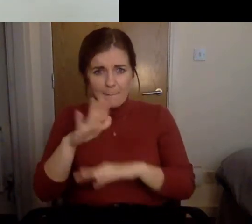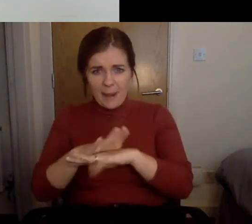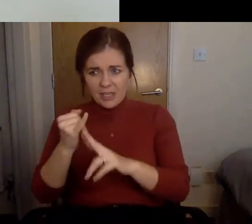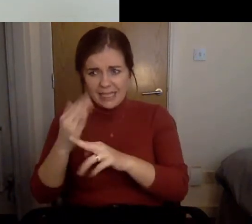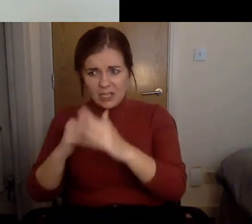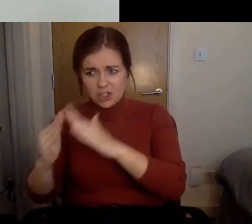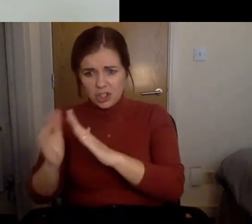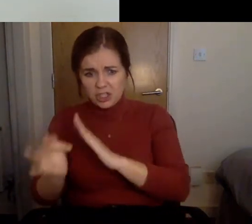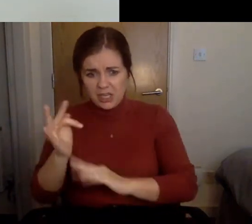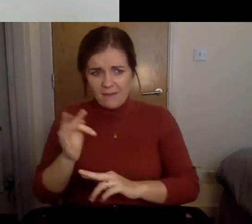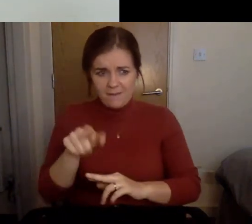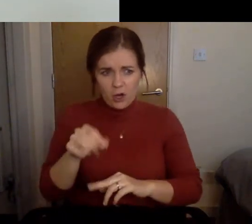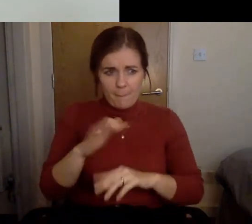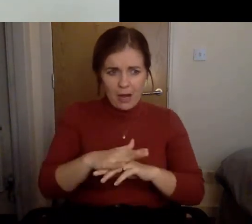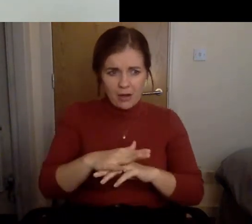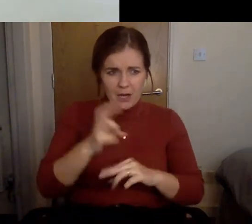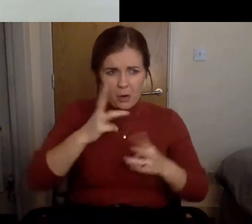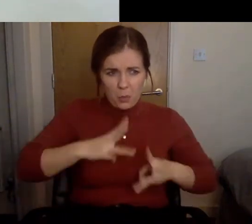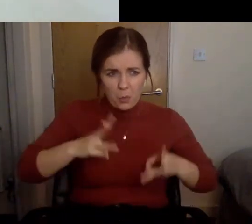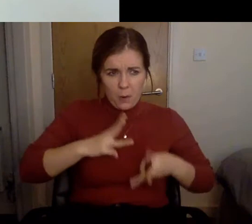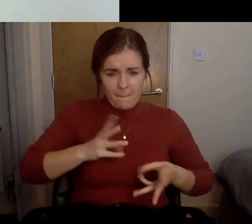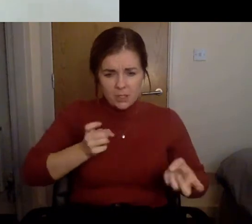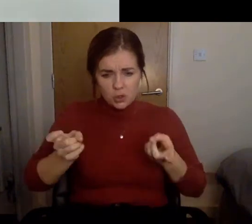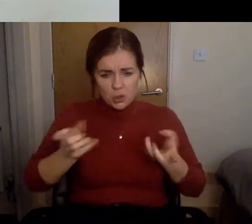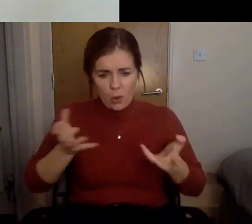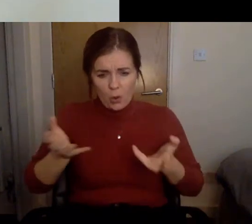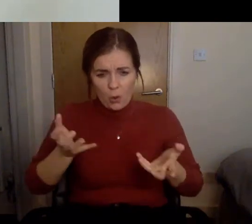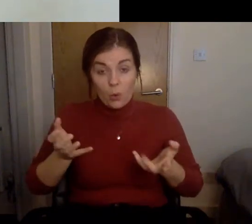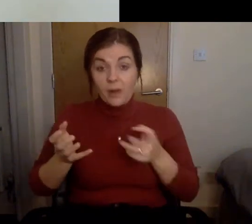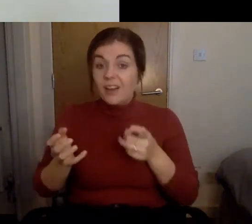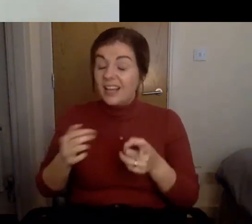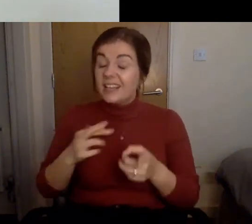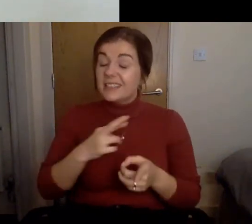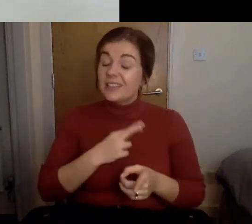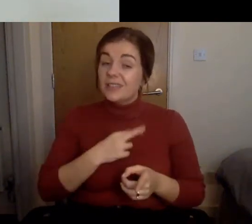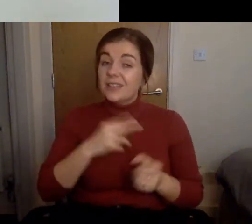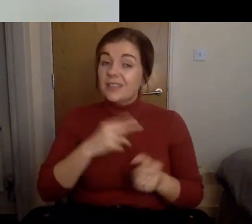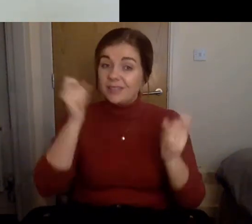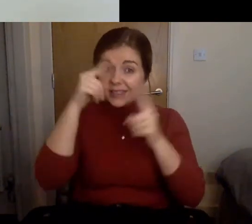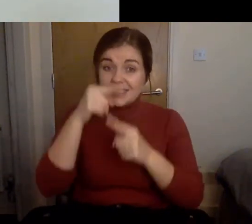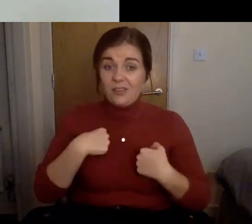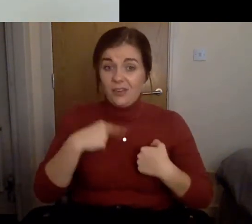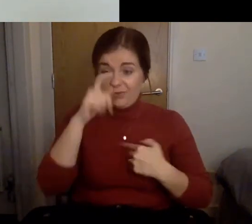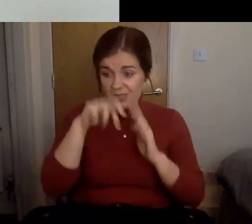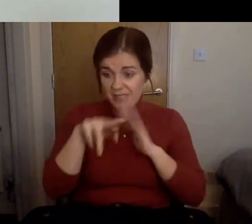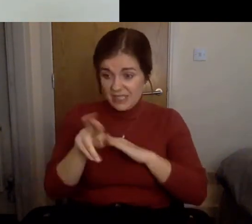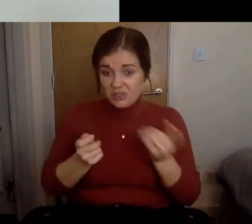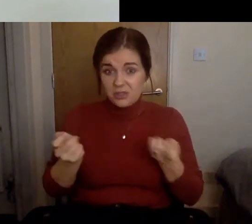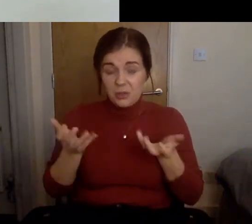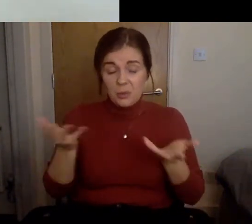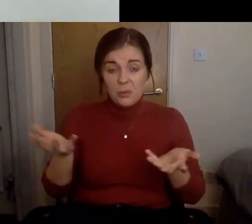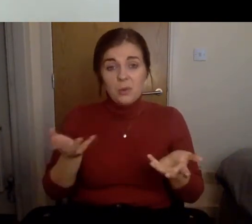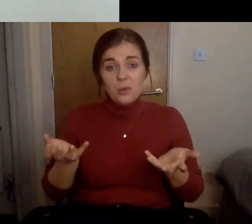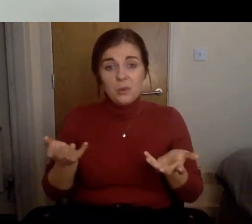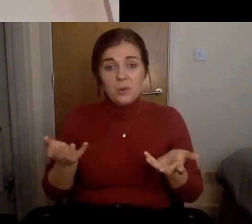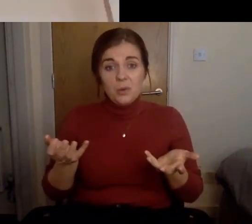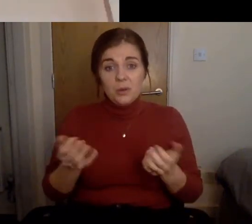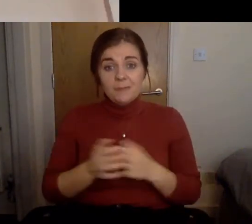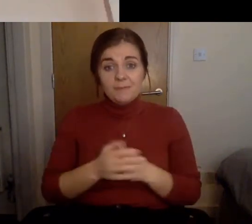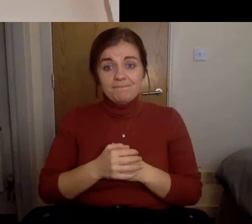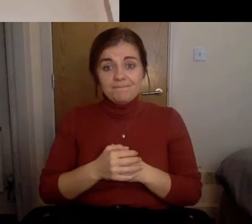marrying a woman. So, and that's really, really hard. So it's, I